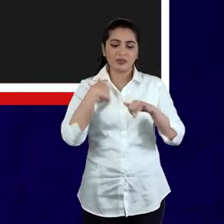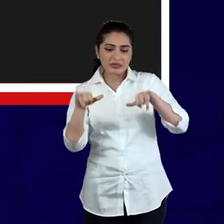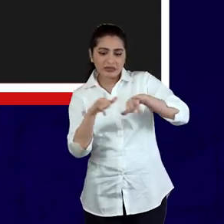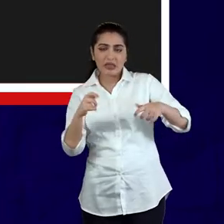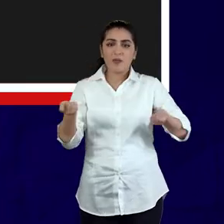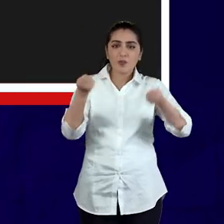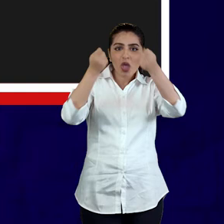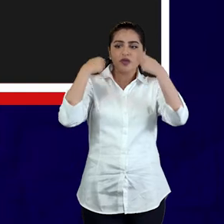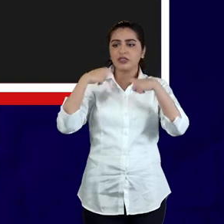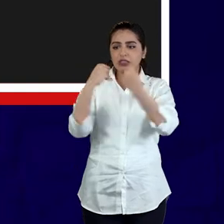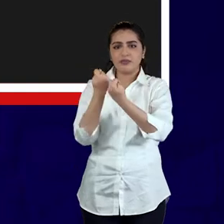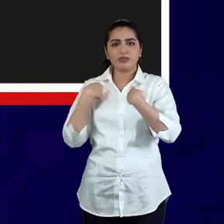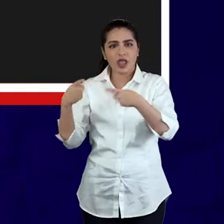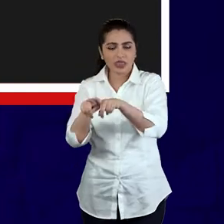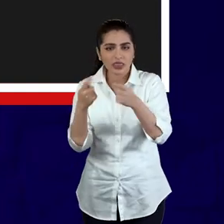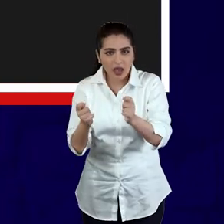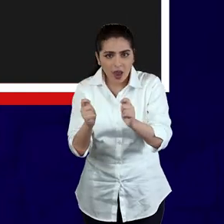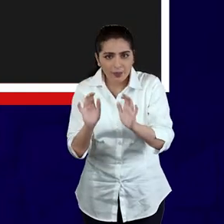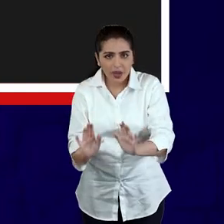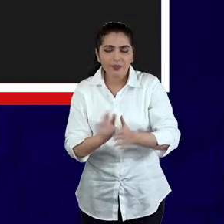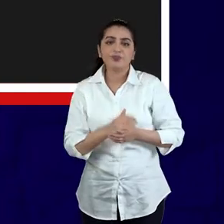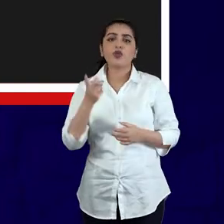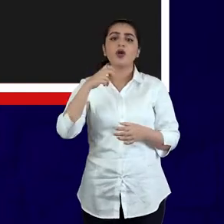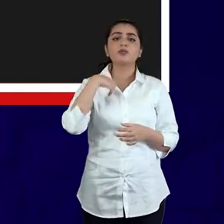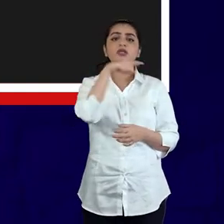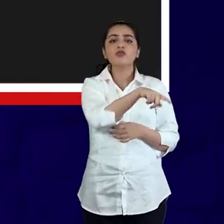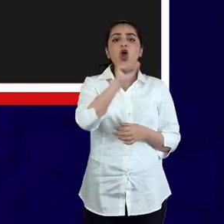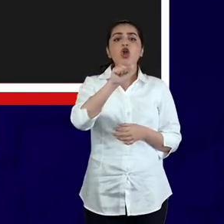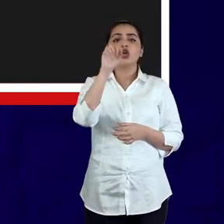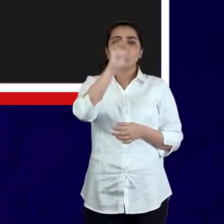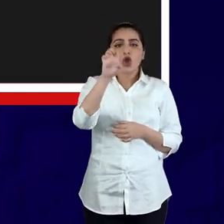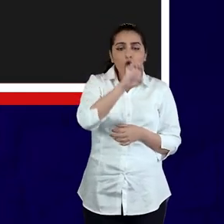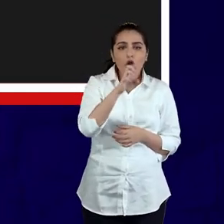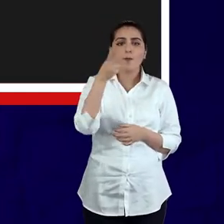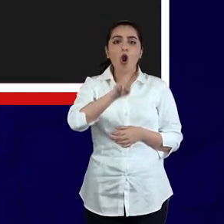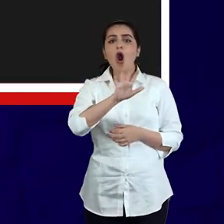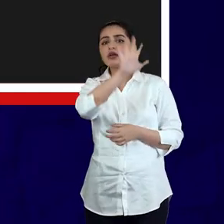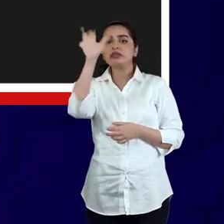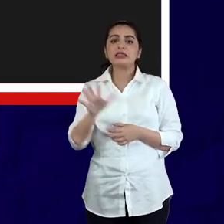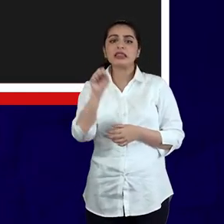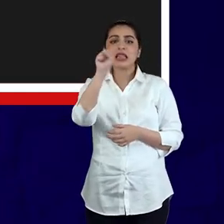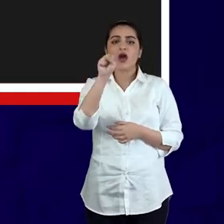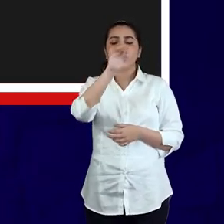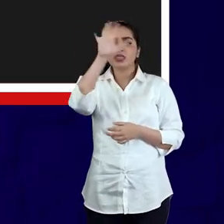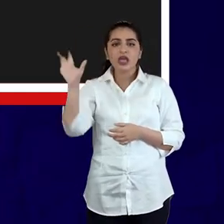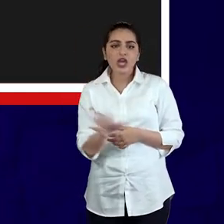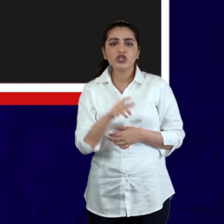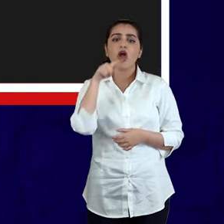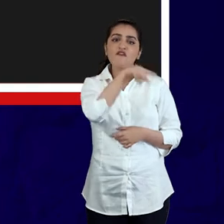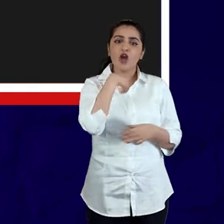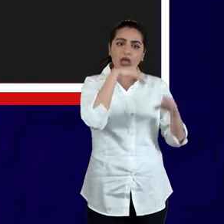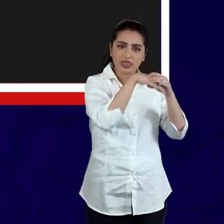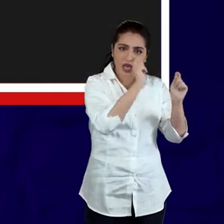Architecture, Design and Fashion team. I look after the regions Europe and South Asia. And over the years, I've done a number